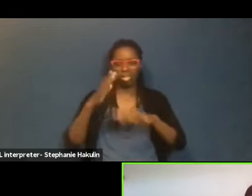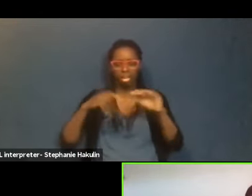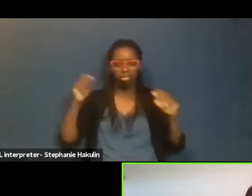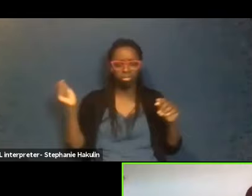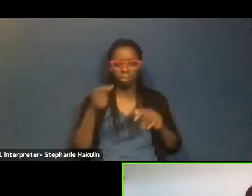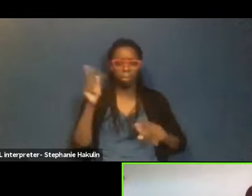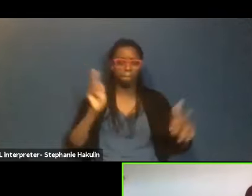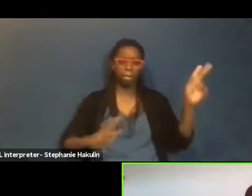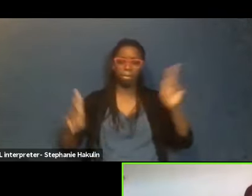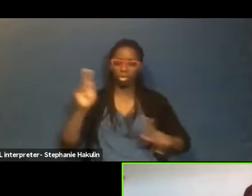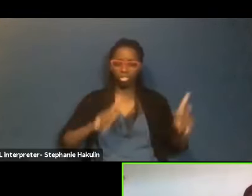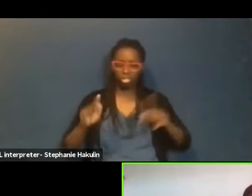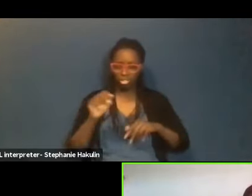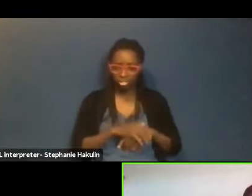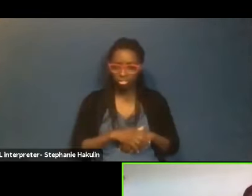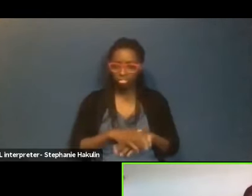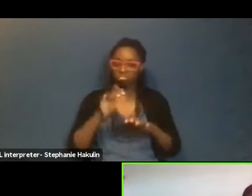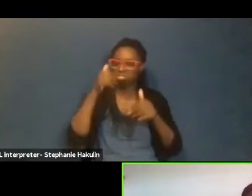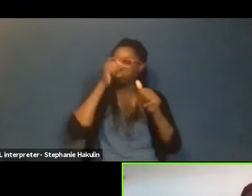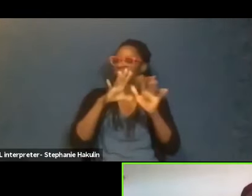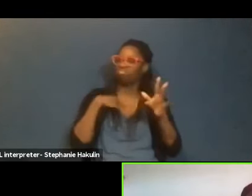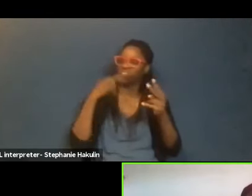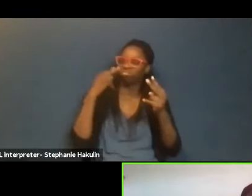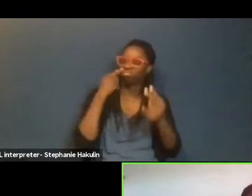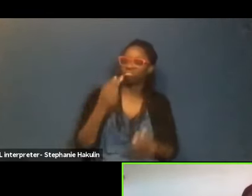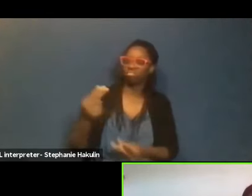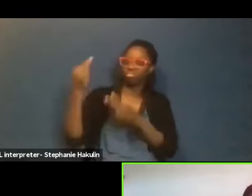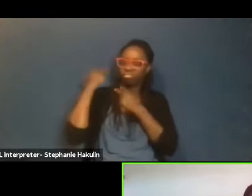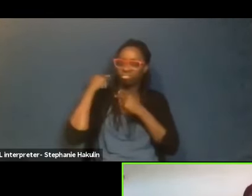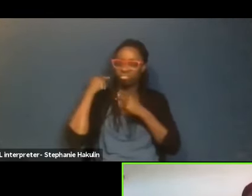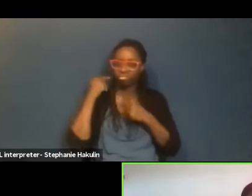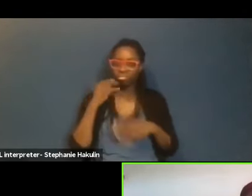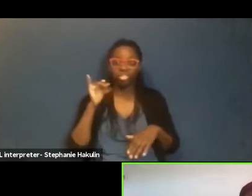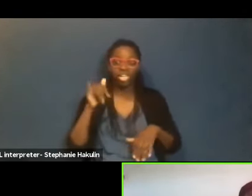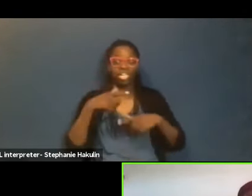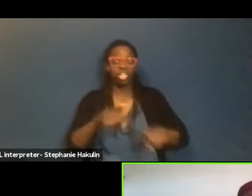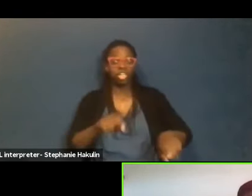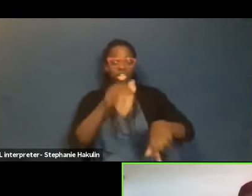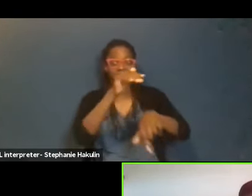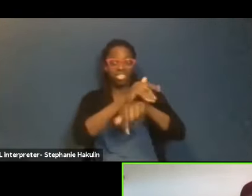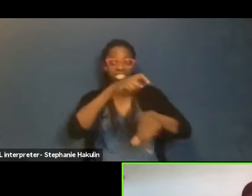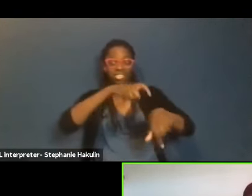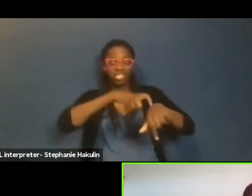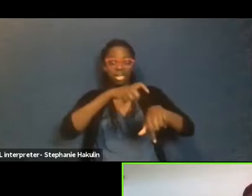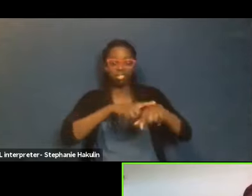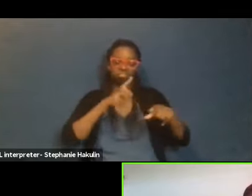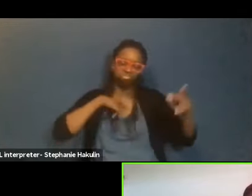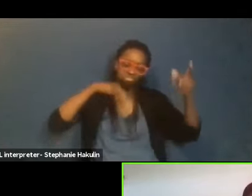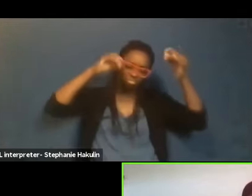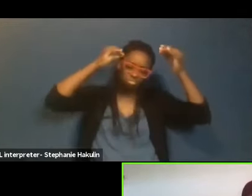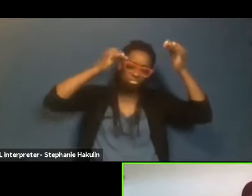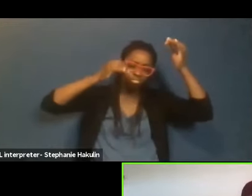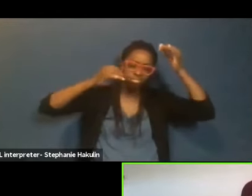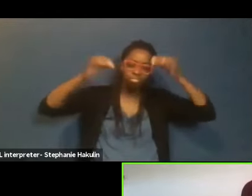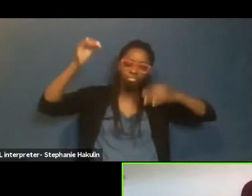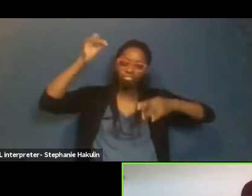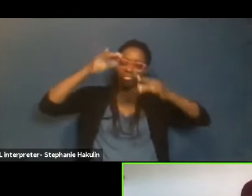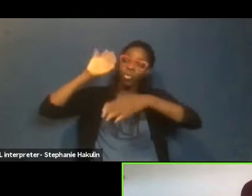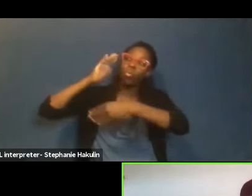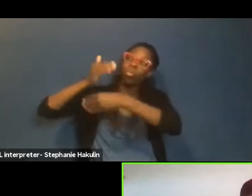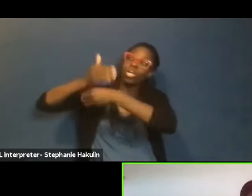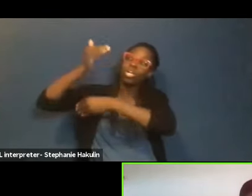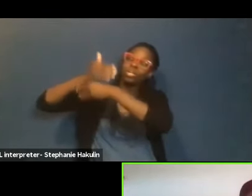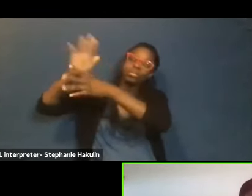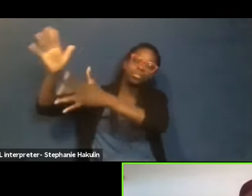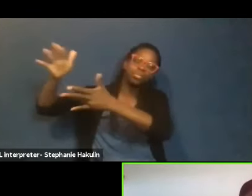reminisce. I let nighttime mist whisper through windows, making lava of my floorboards in the